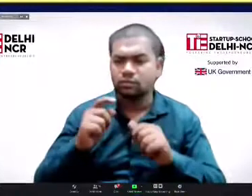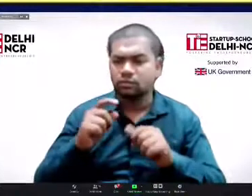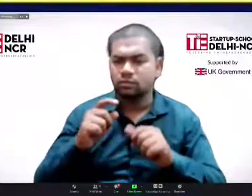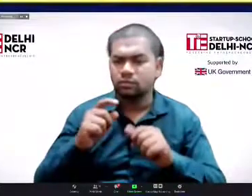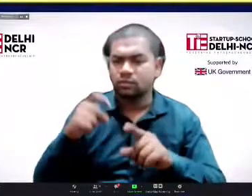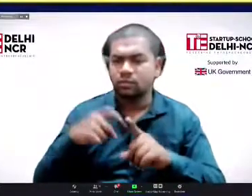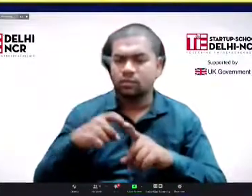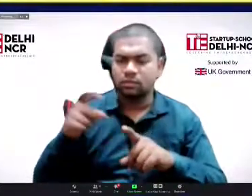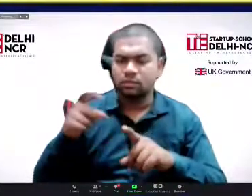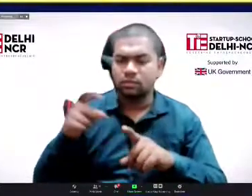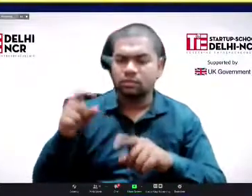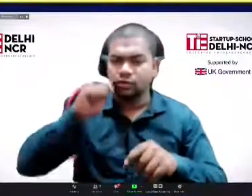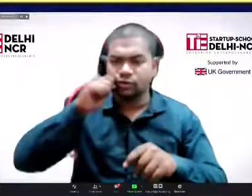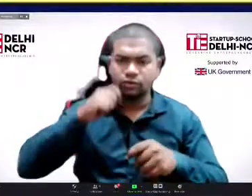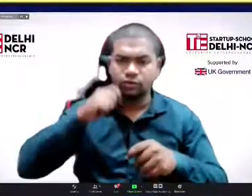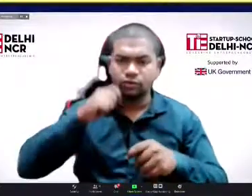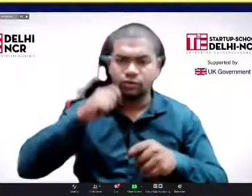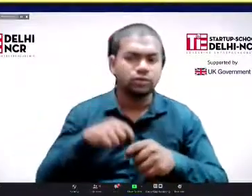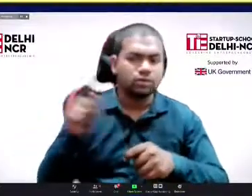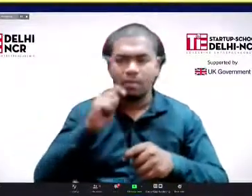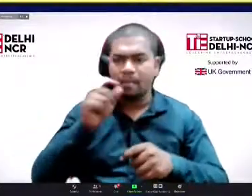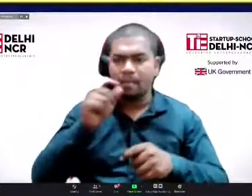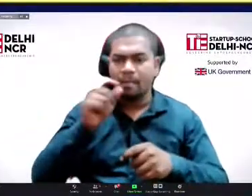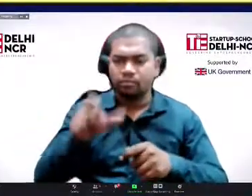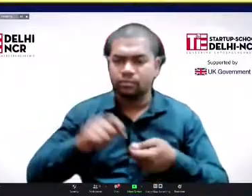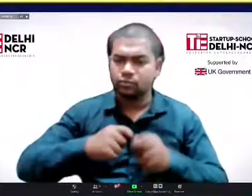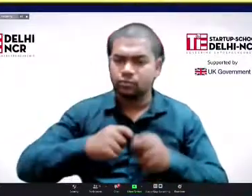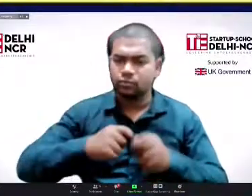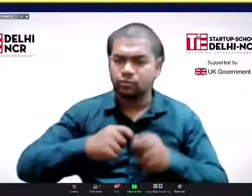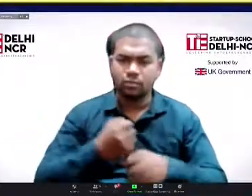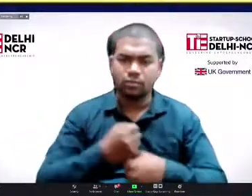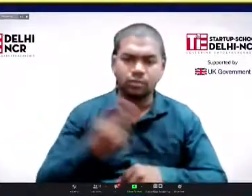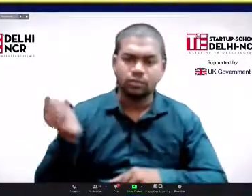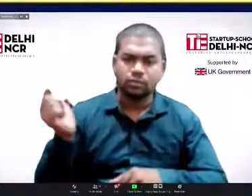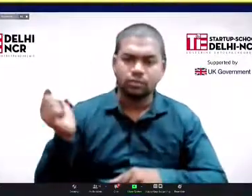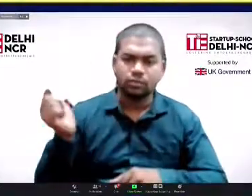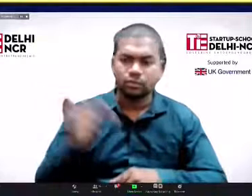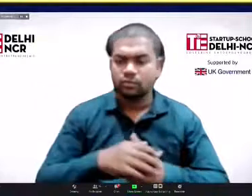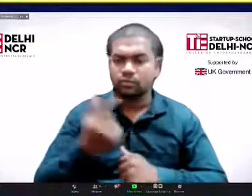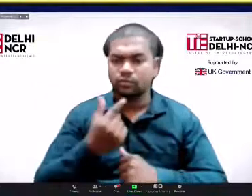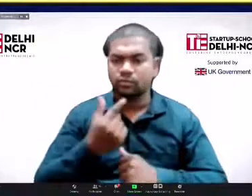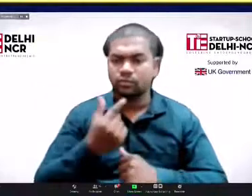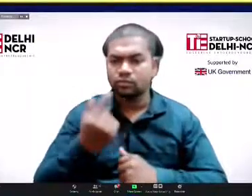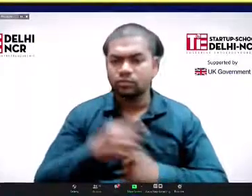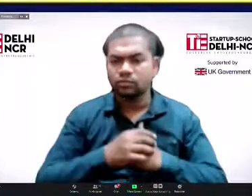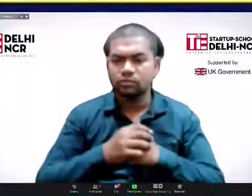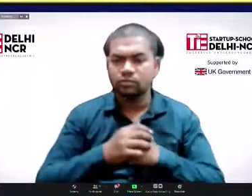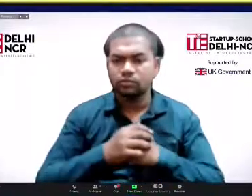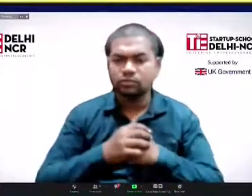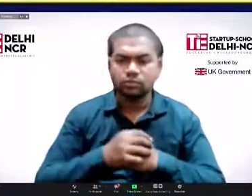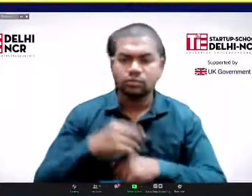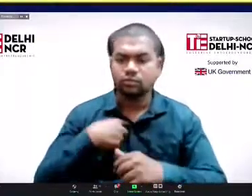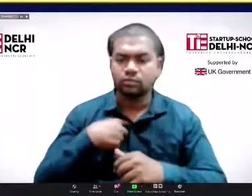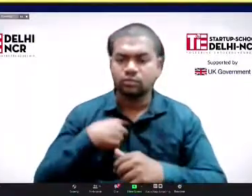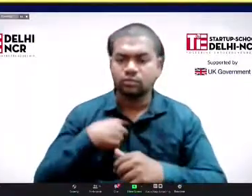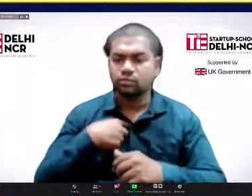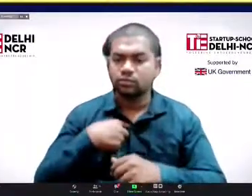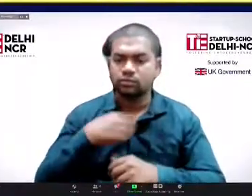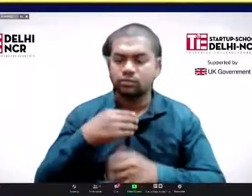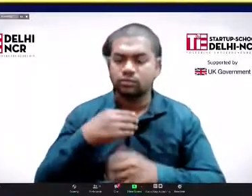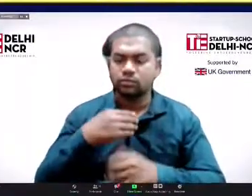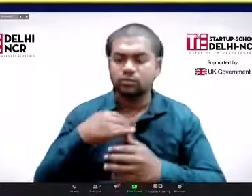who makes chocolate. And when the journalists came in, they could use a word like, say, my ride was